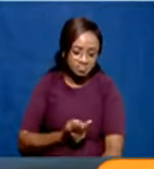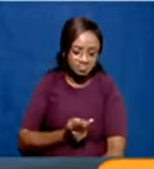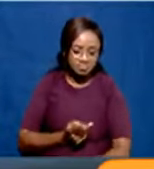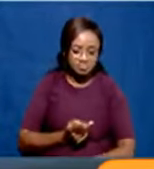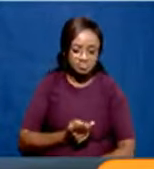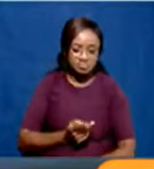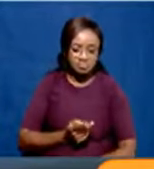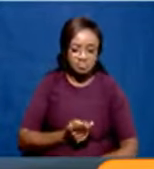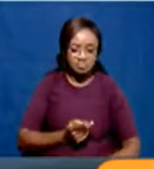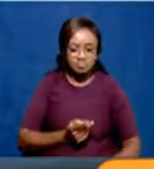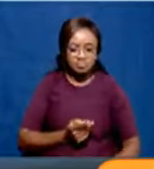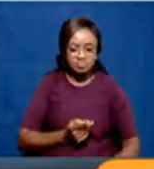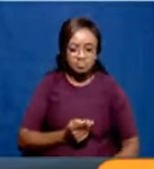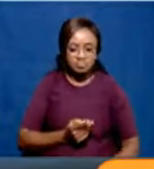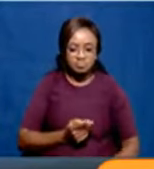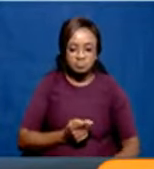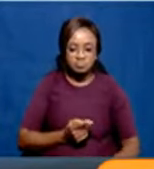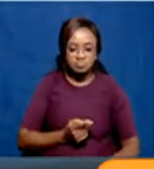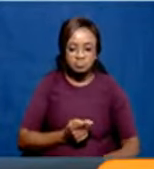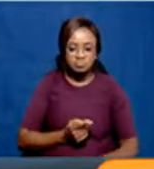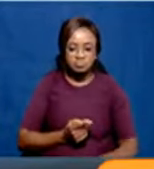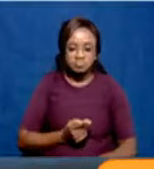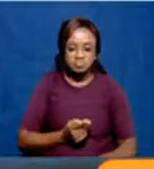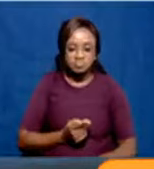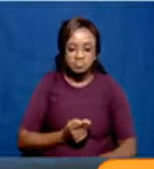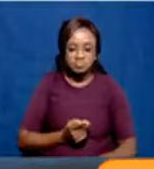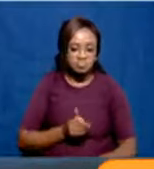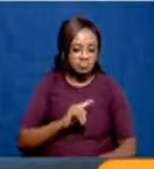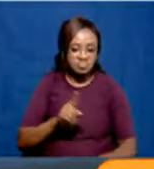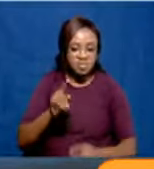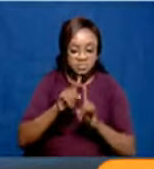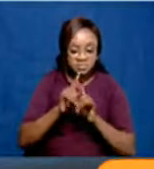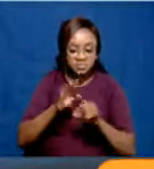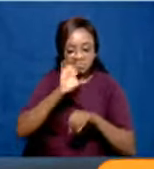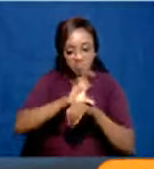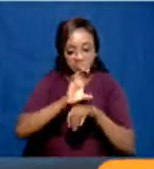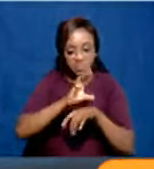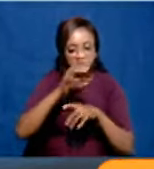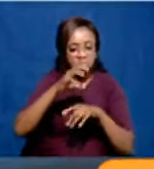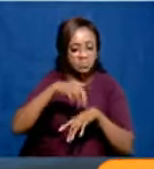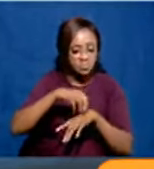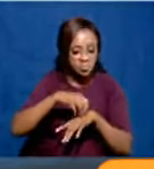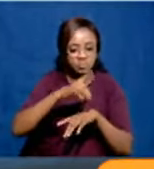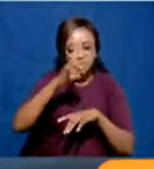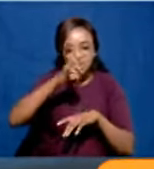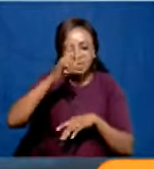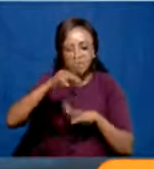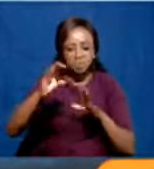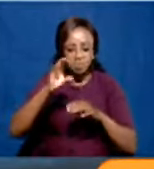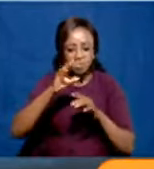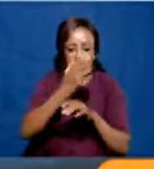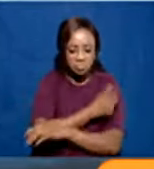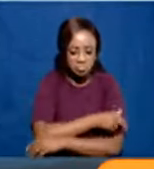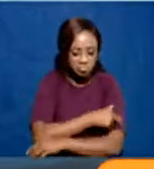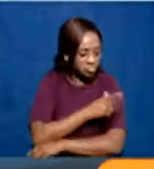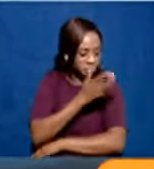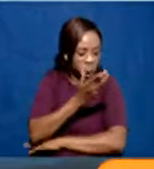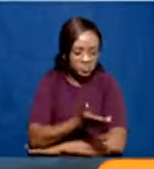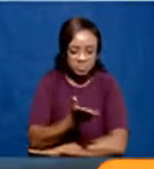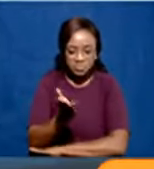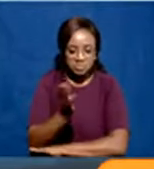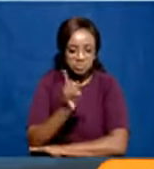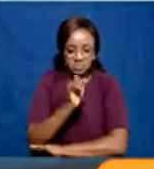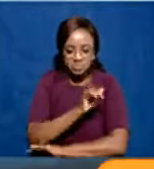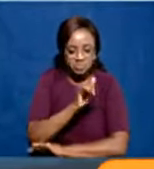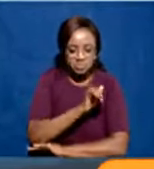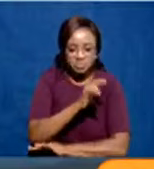private institutions, and faith-based institutions in general have already been very moderate in terms of their fee structure. So chances are, again, faith-based institutions will be in that